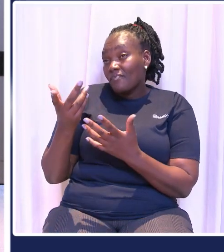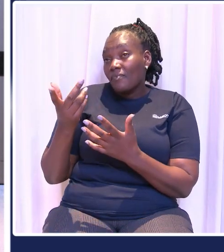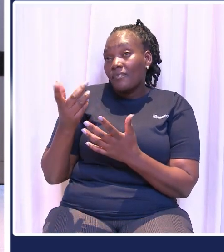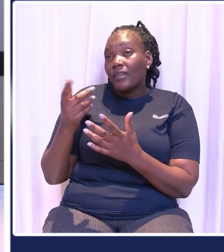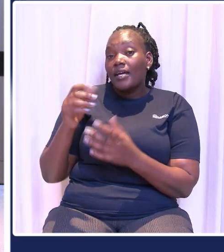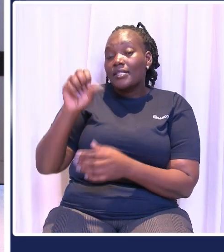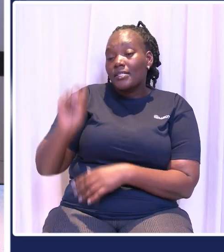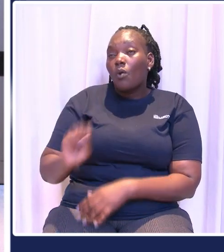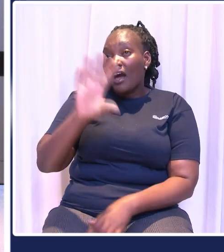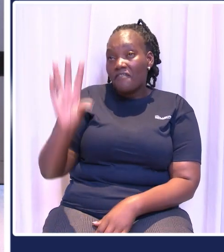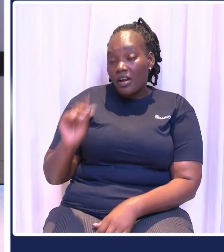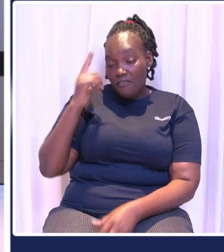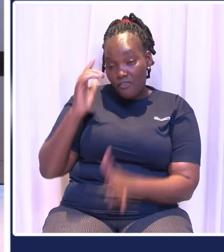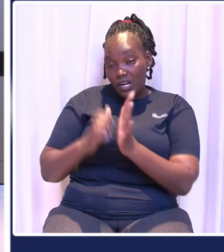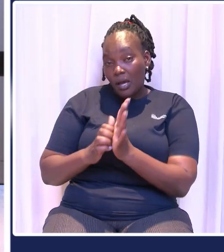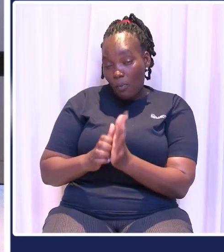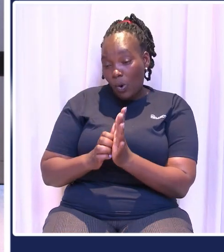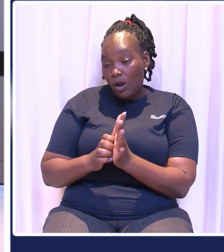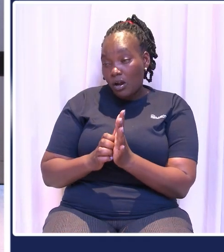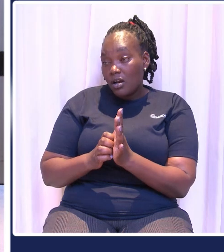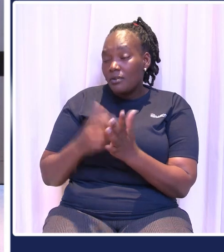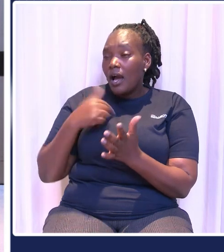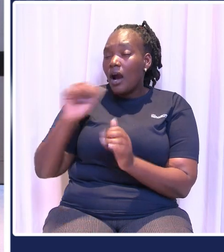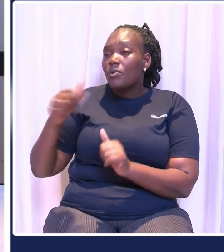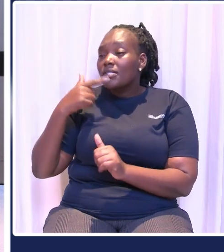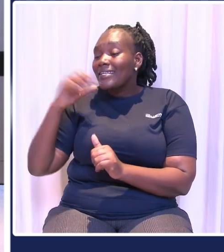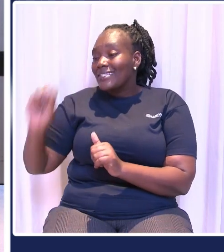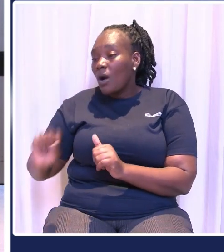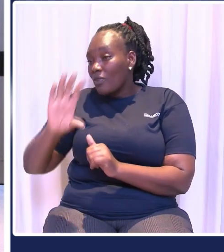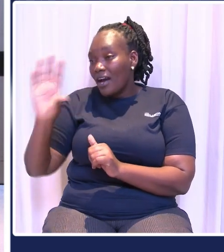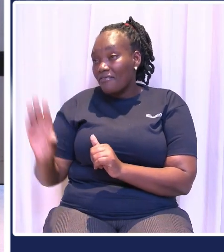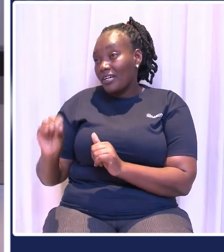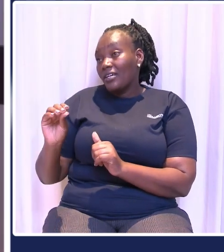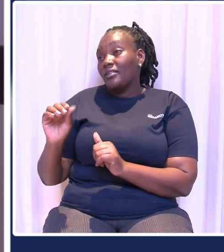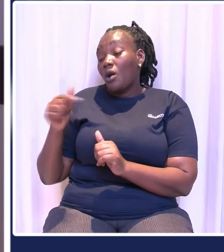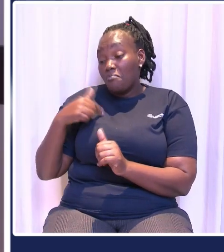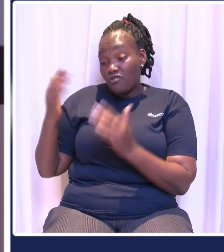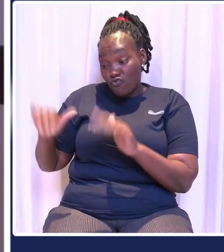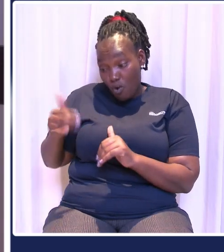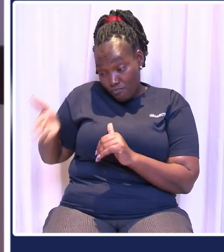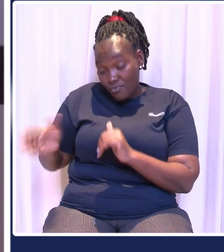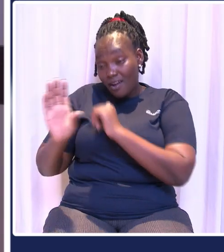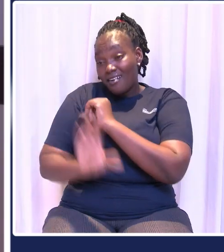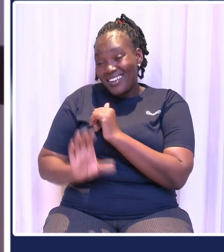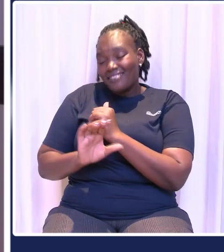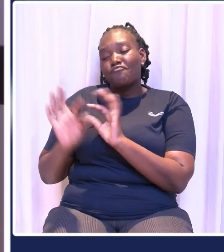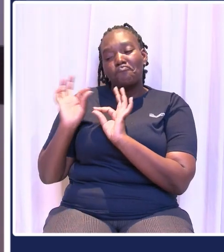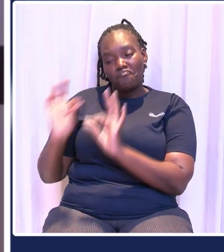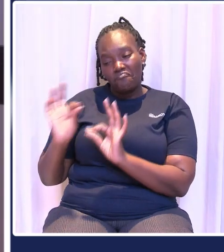Southern Africa, for instance, I would say South Africa, where I'm from, it's quite good,